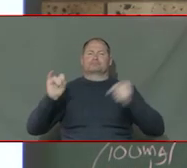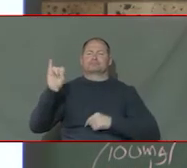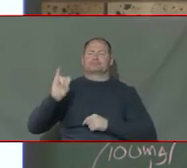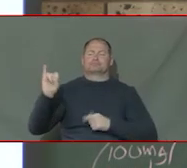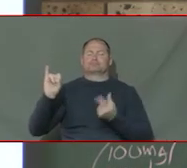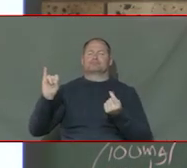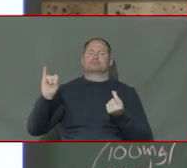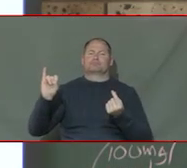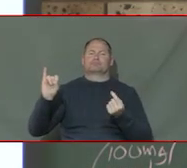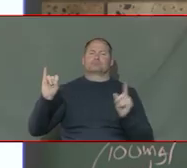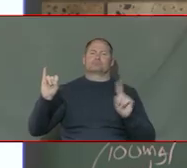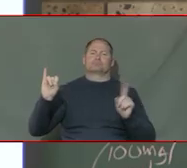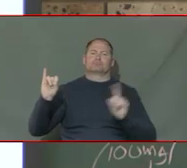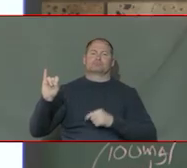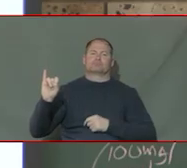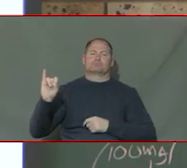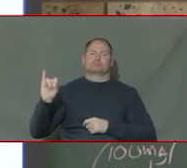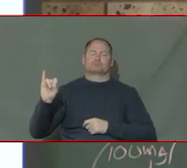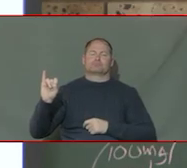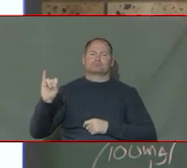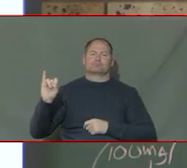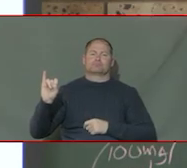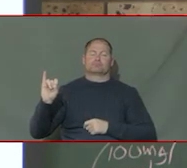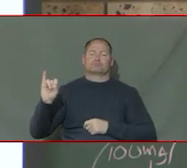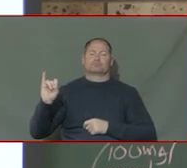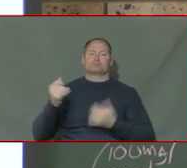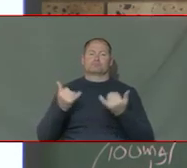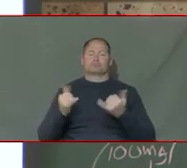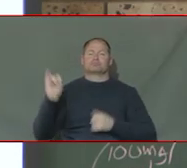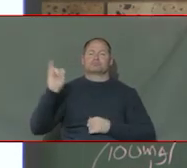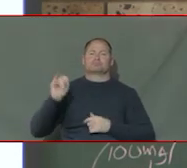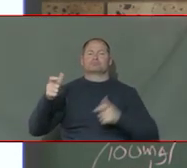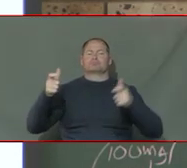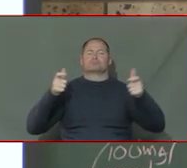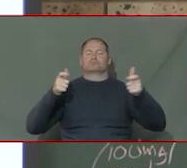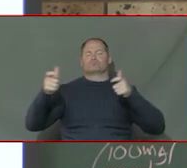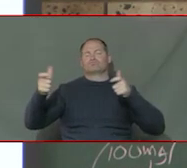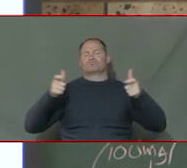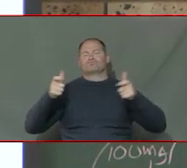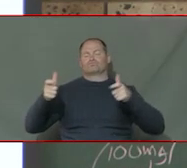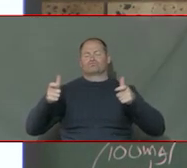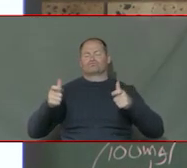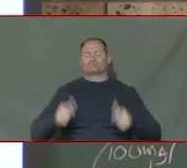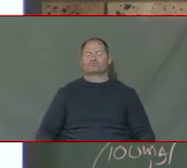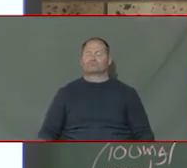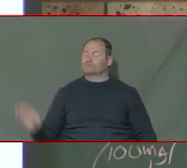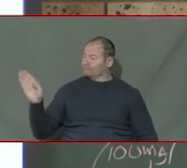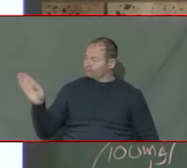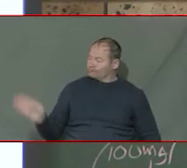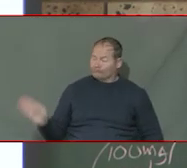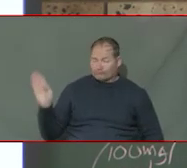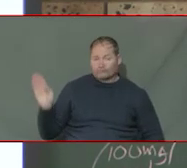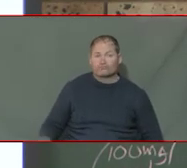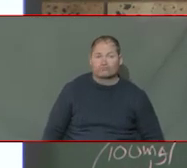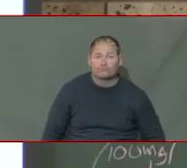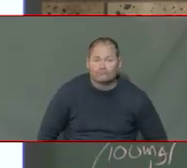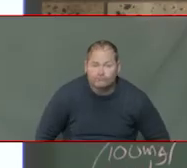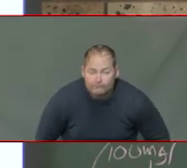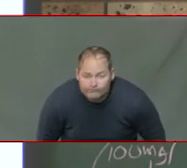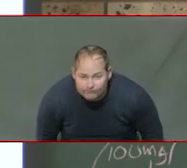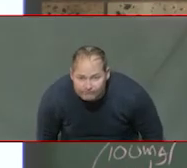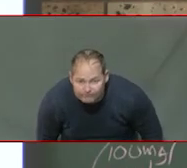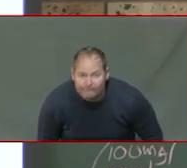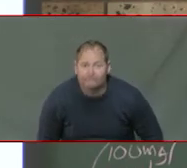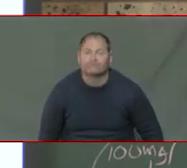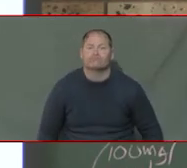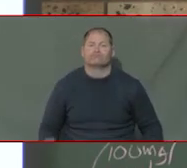here. This is all under the control of insulin. What I've shown here, inside here, it's all